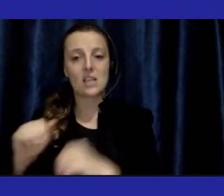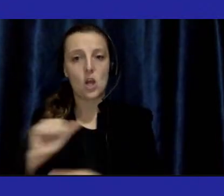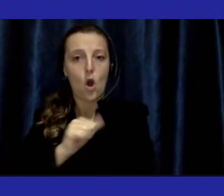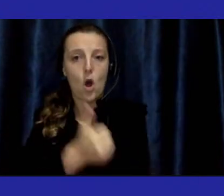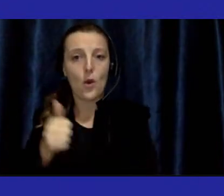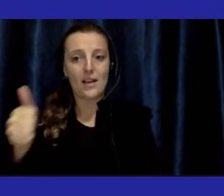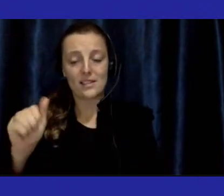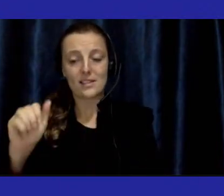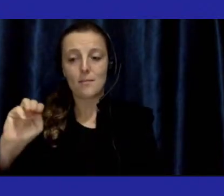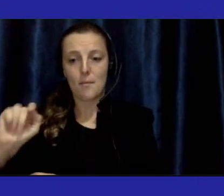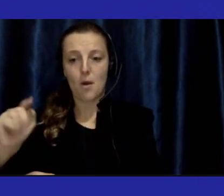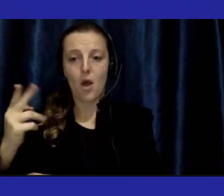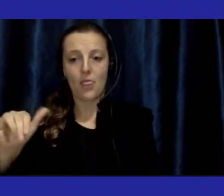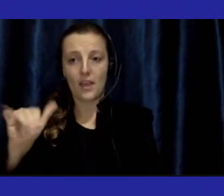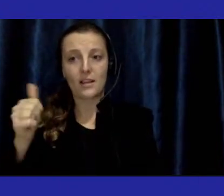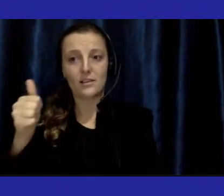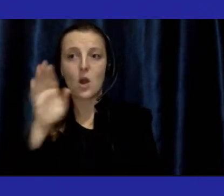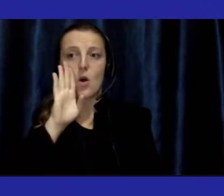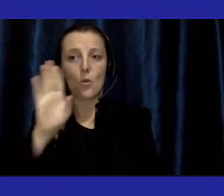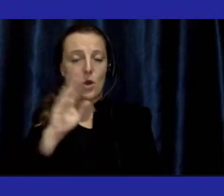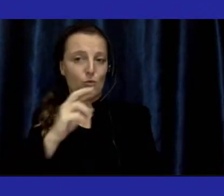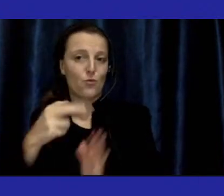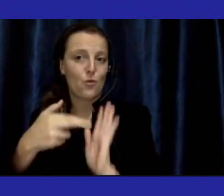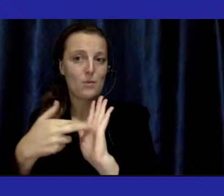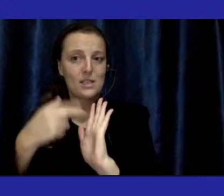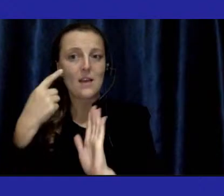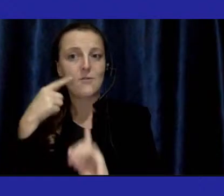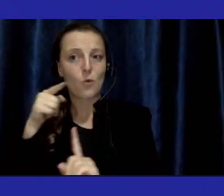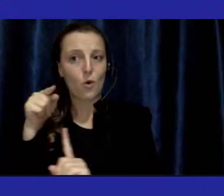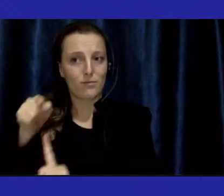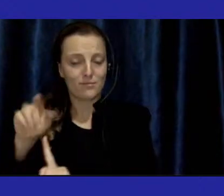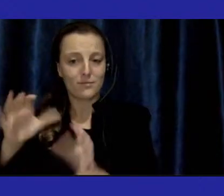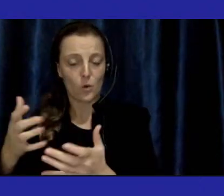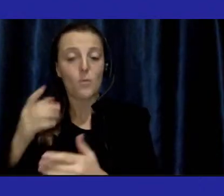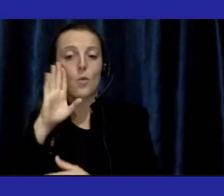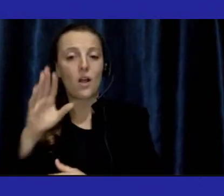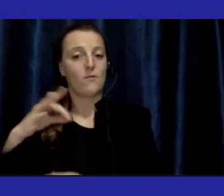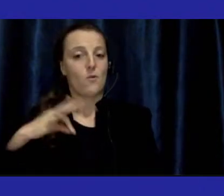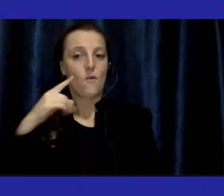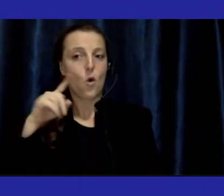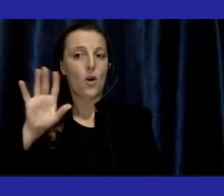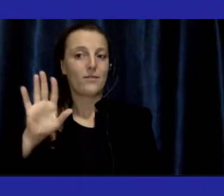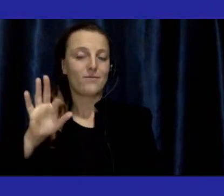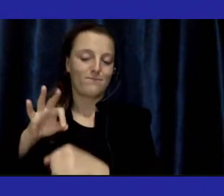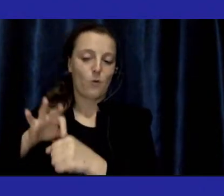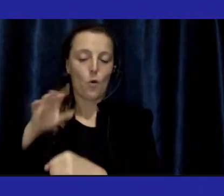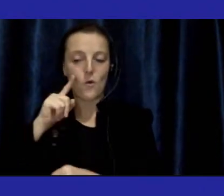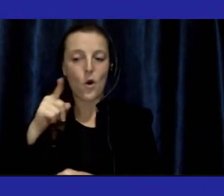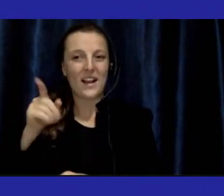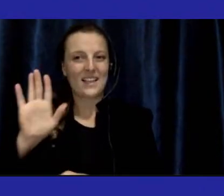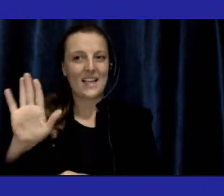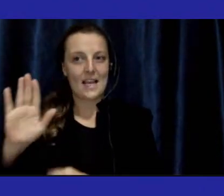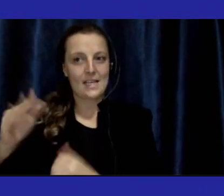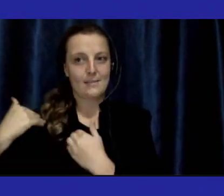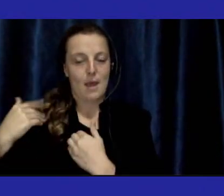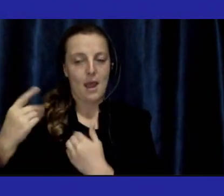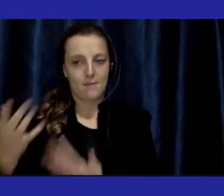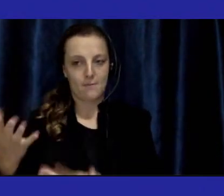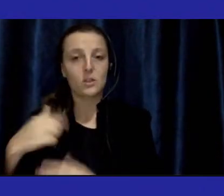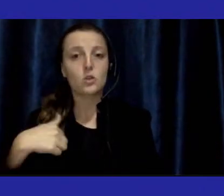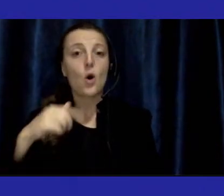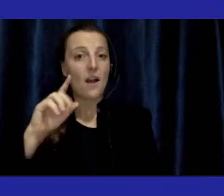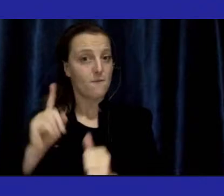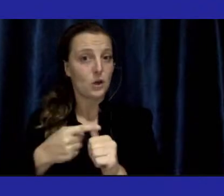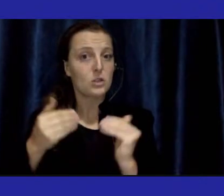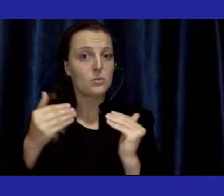Hilaire, be counted for the purposes of quorum and voting on his behalf. So I would like to first propose a motion to adopt the minutes of